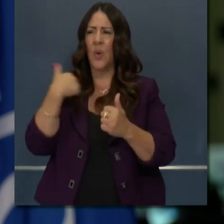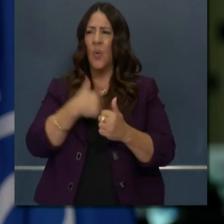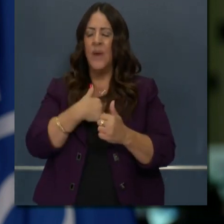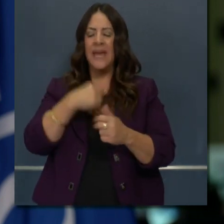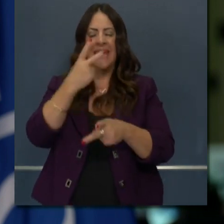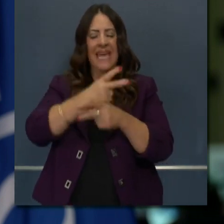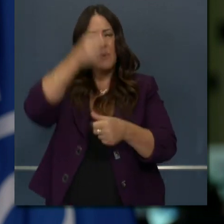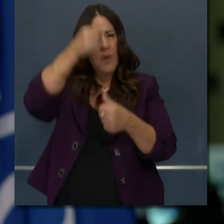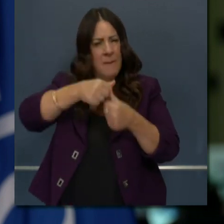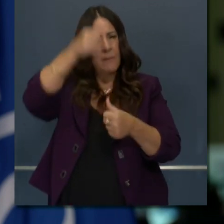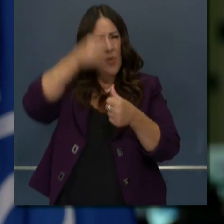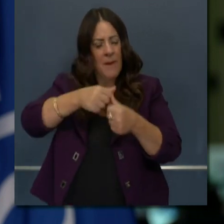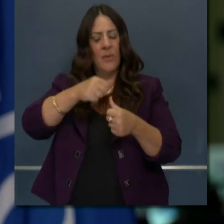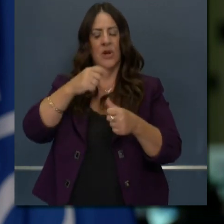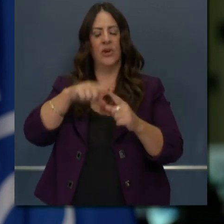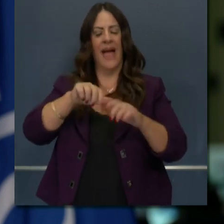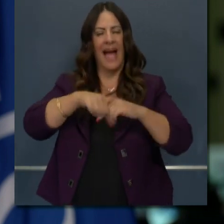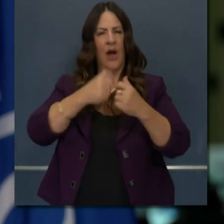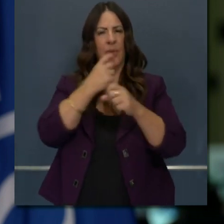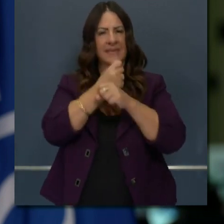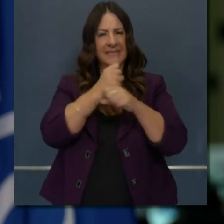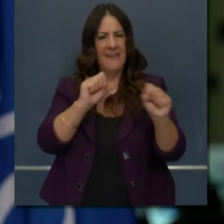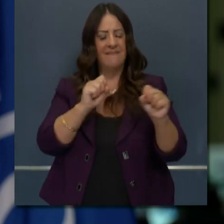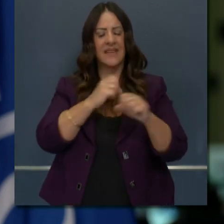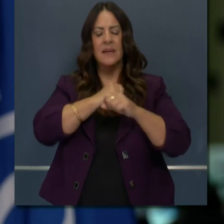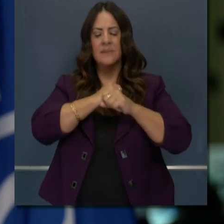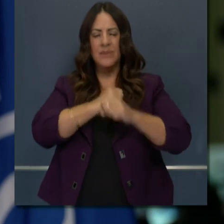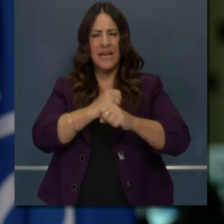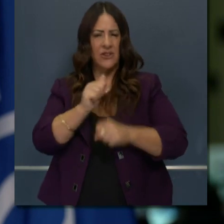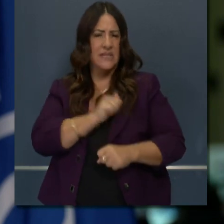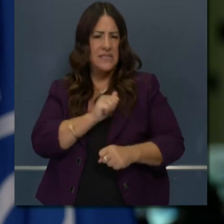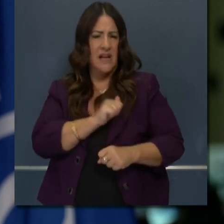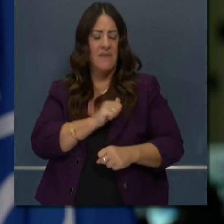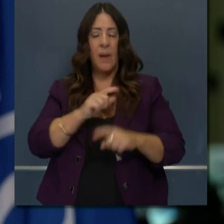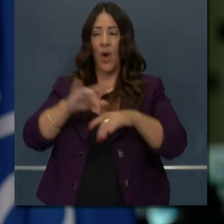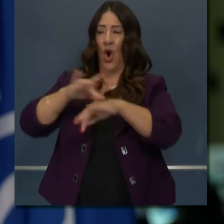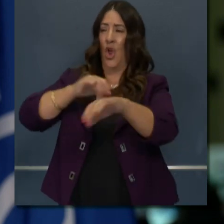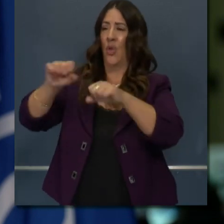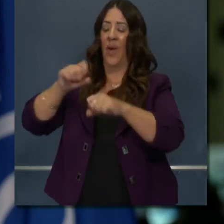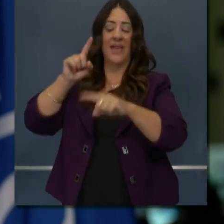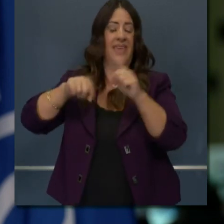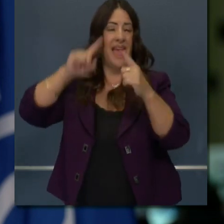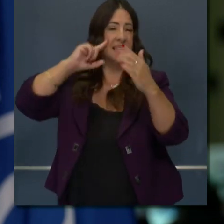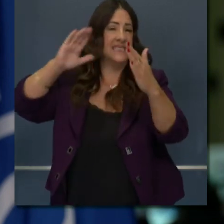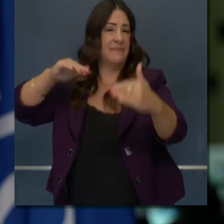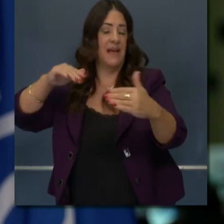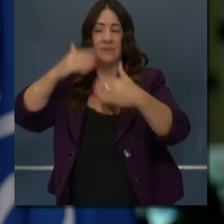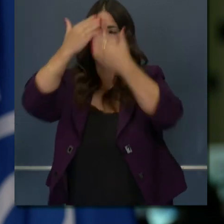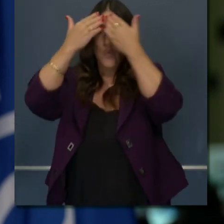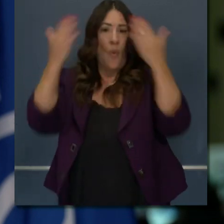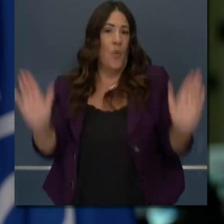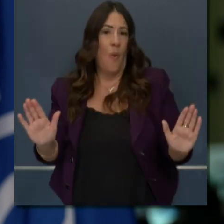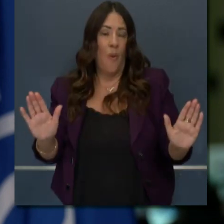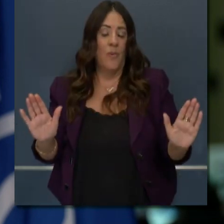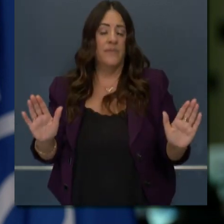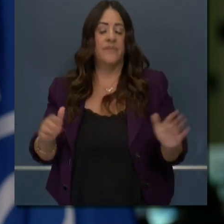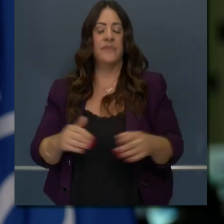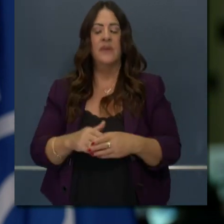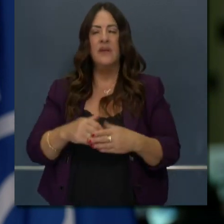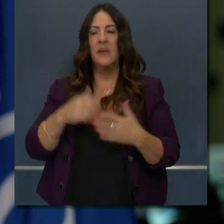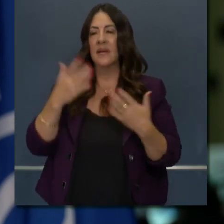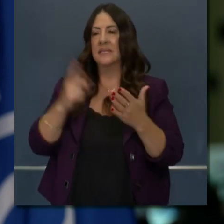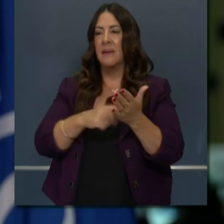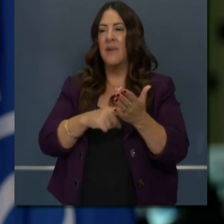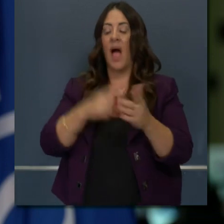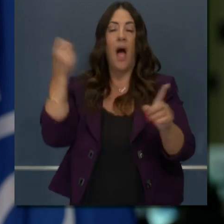mind? We know historically earthquakes are unpredictable, but often the bigger ones are, have a long distance or a long time